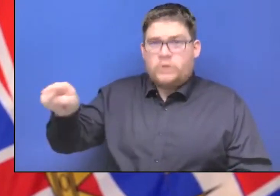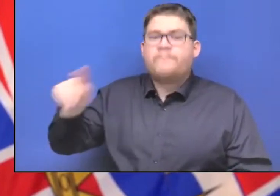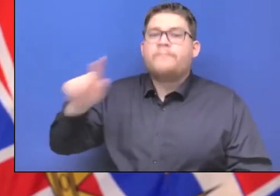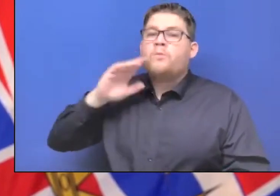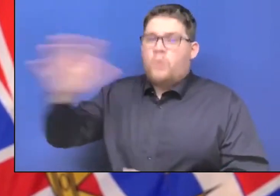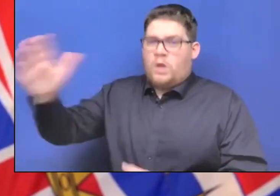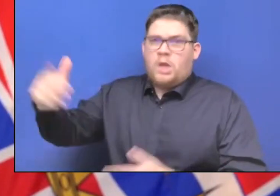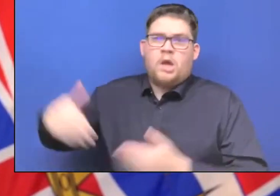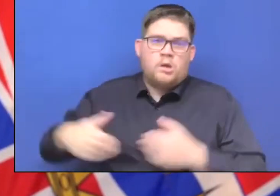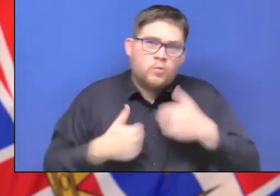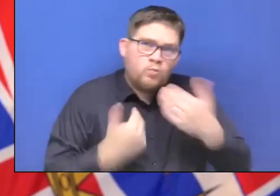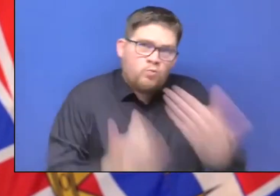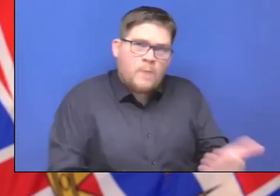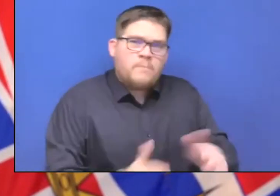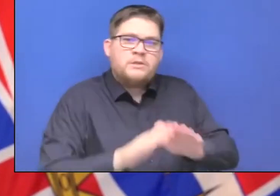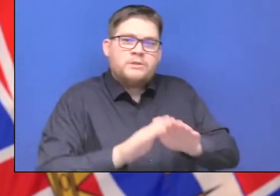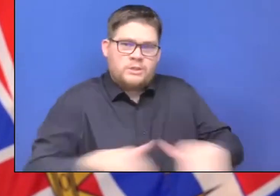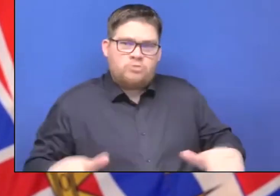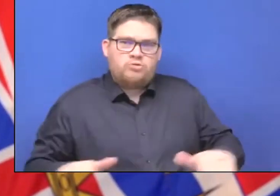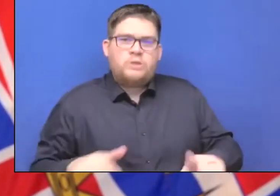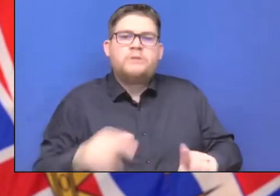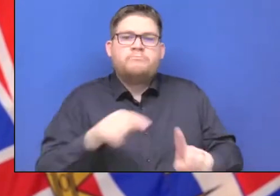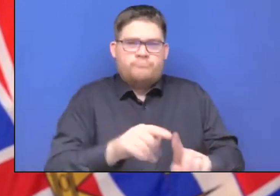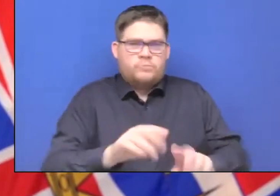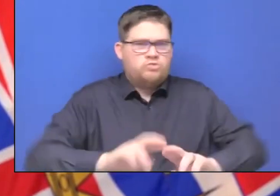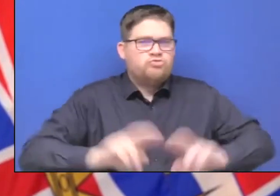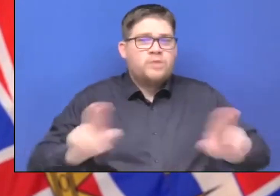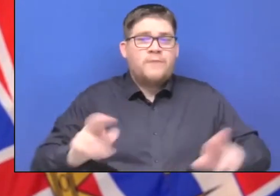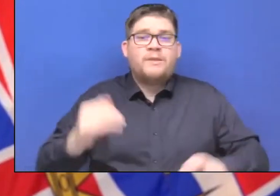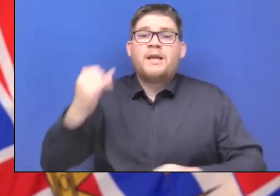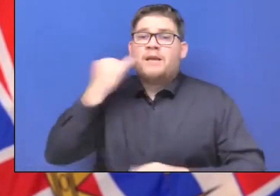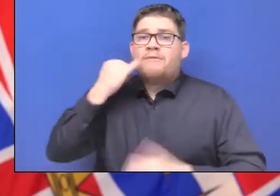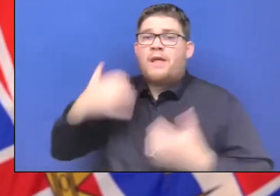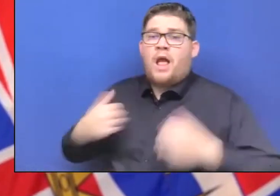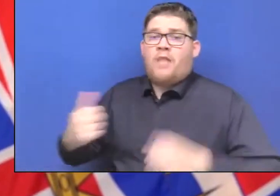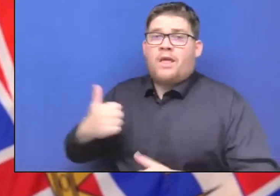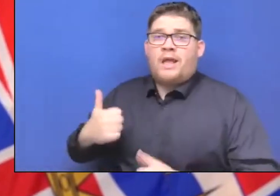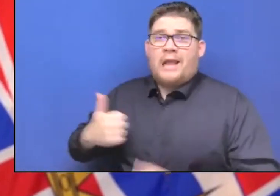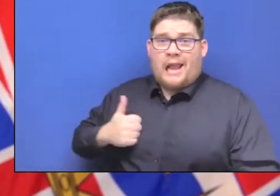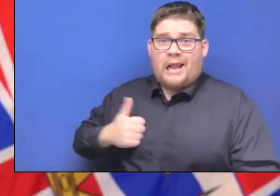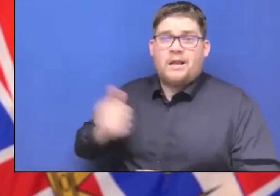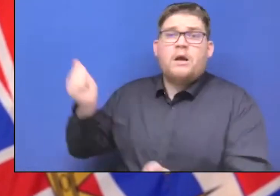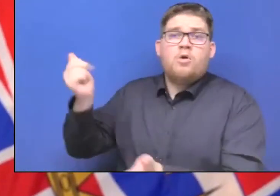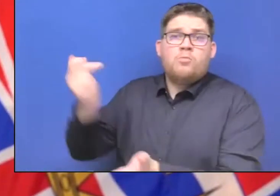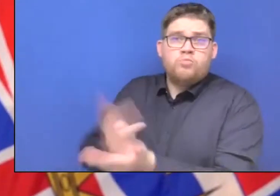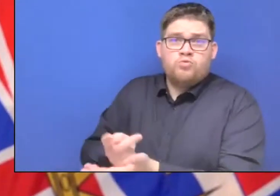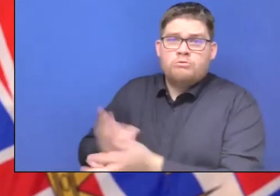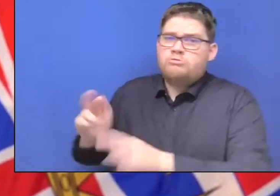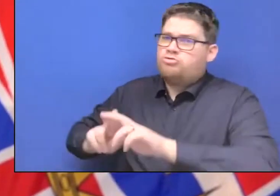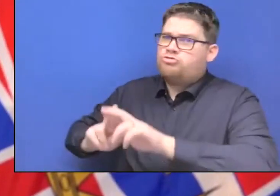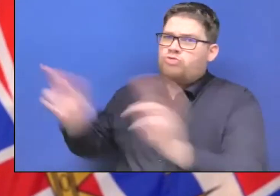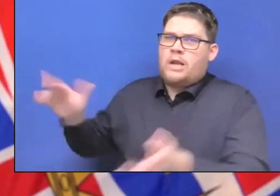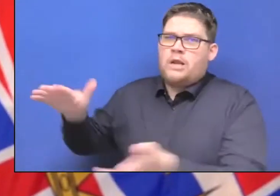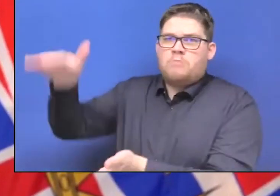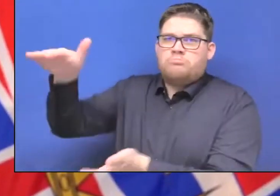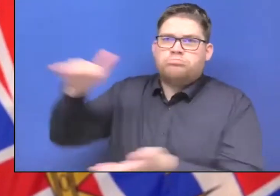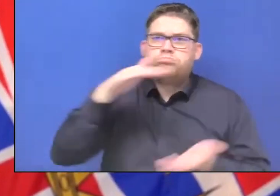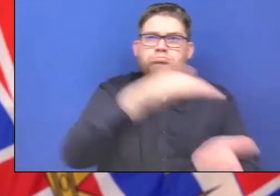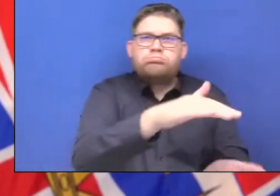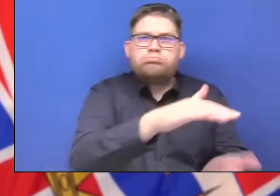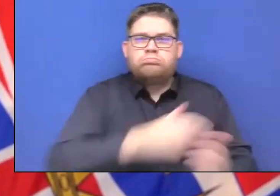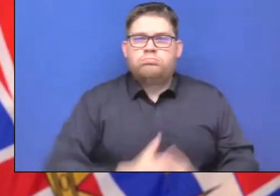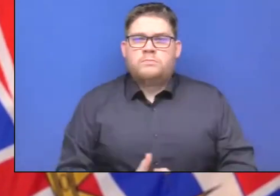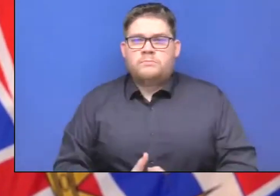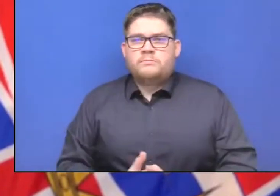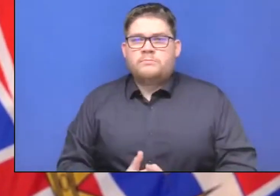soon as it's approved for use by Health Canada. In terms of how we're going to be able, in terms of the vaccine, yes, we are confident that